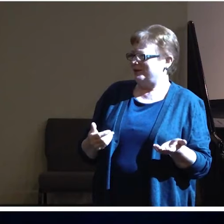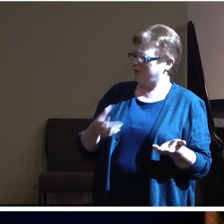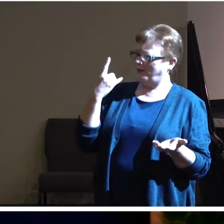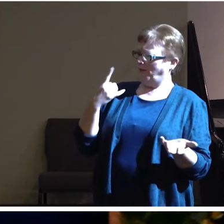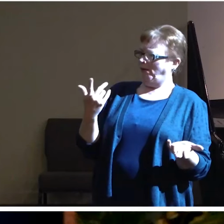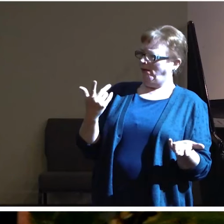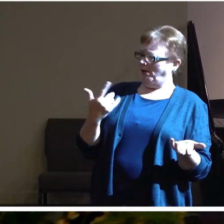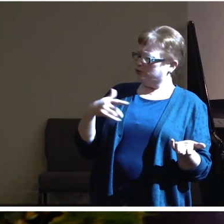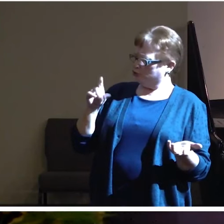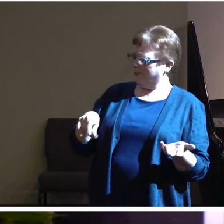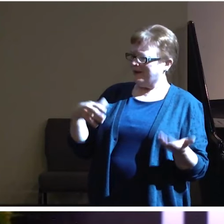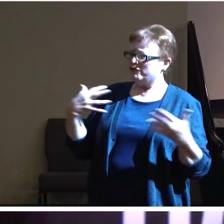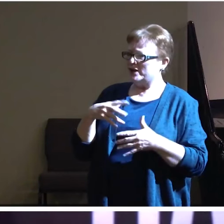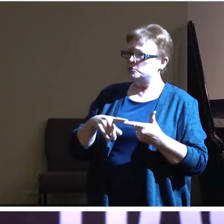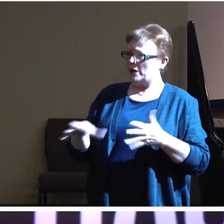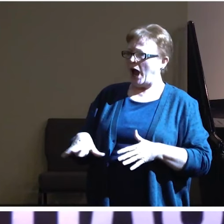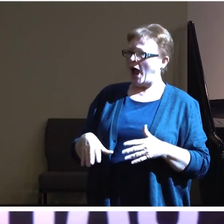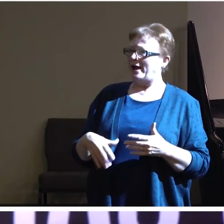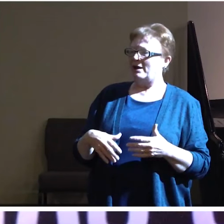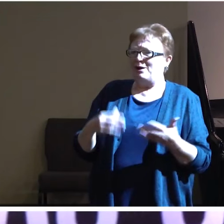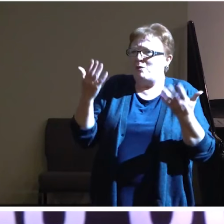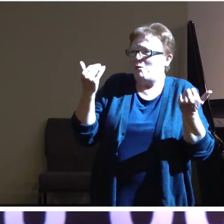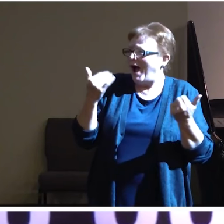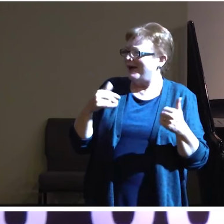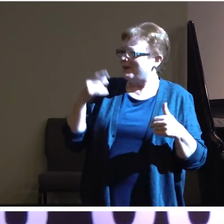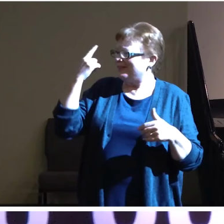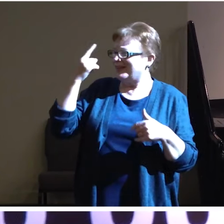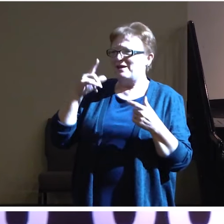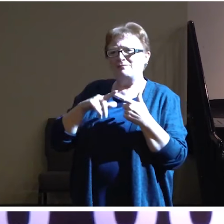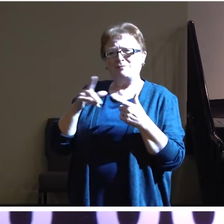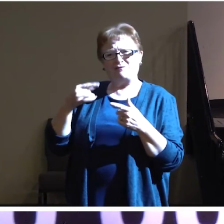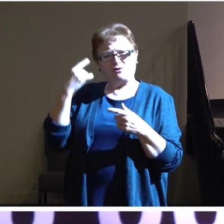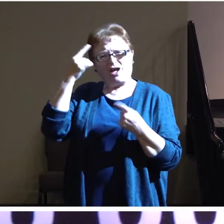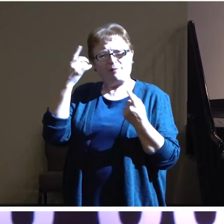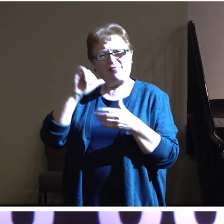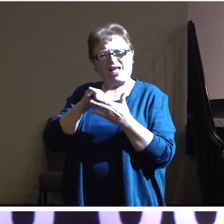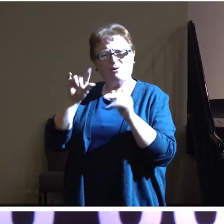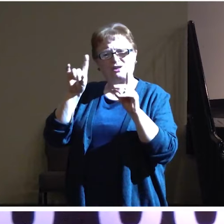But think about it for a Why are you afraid of dying? You ever actually consider that question?